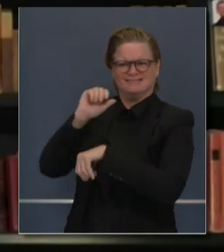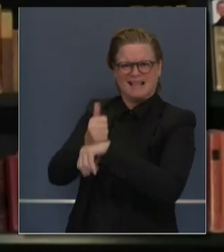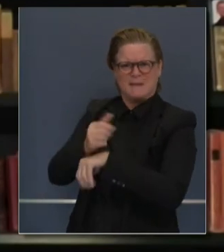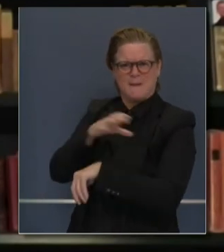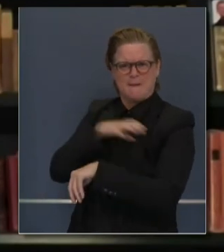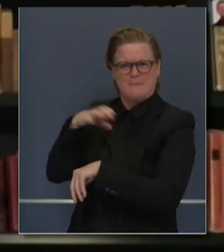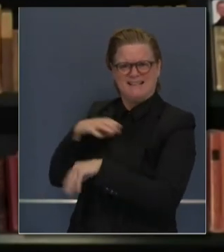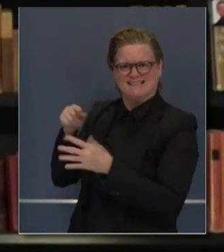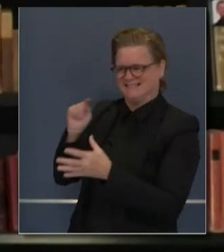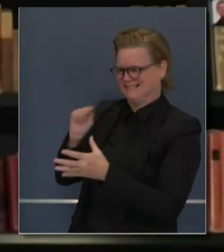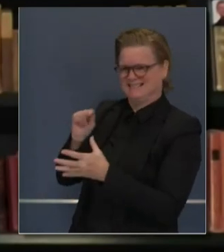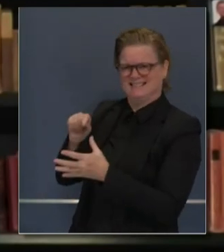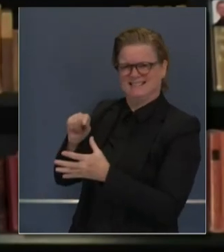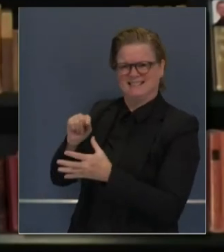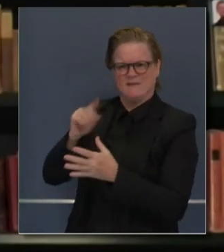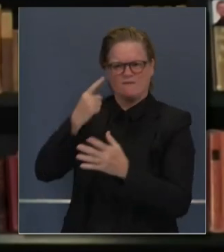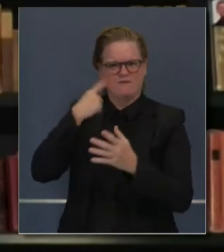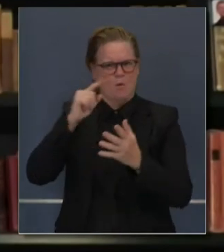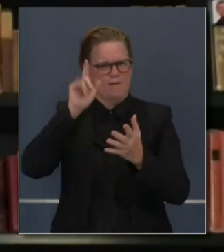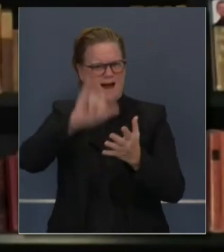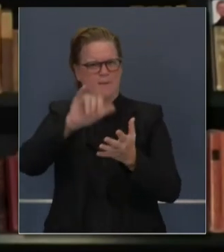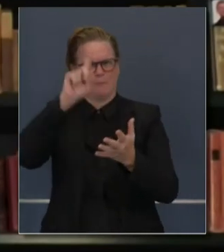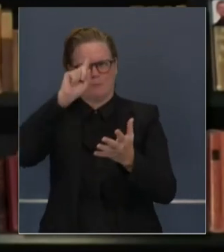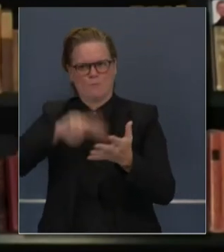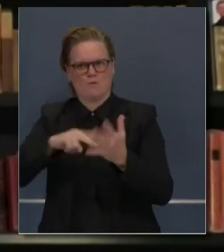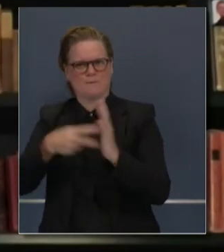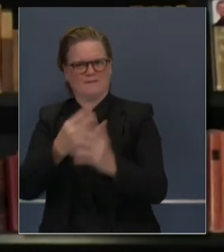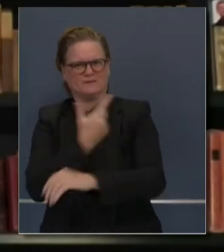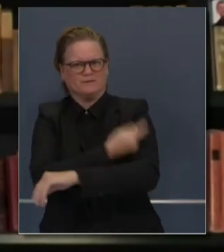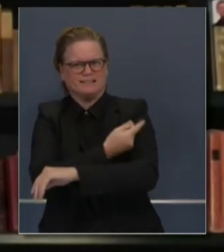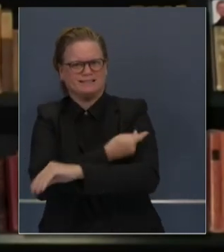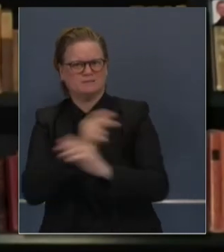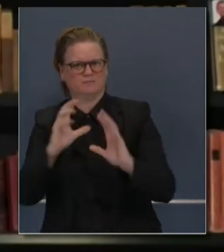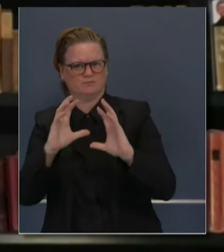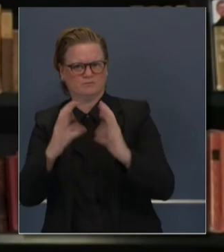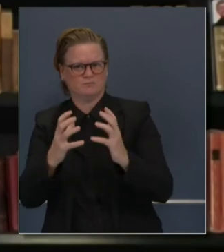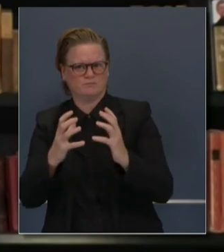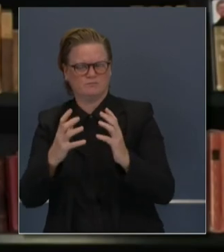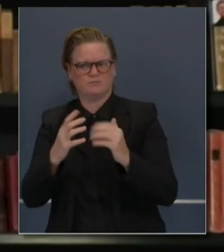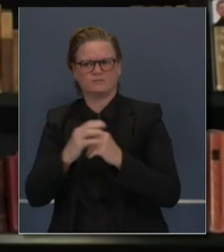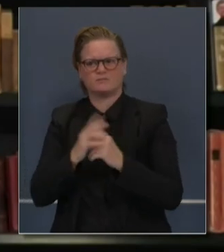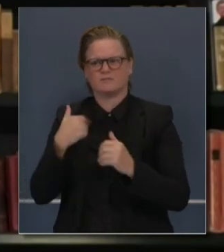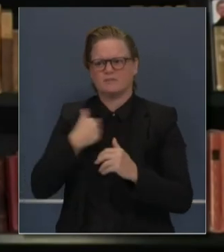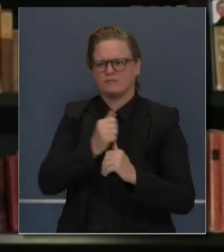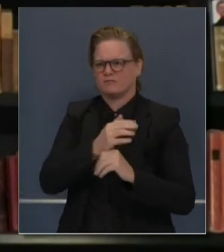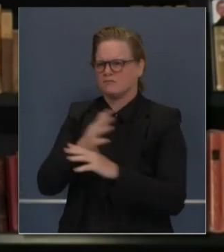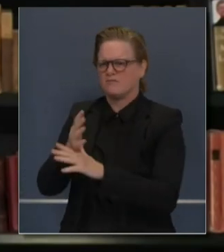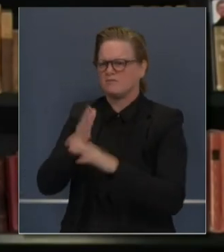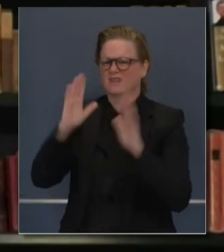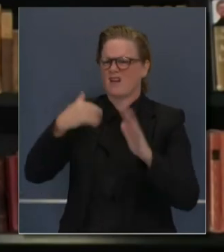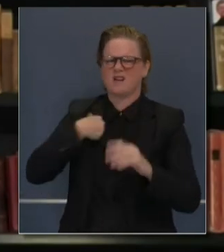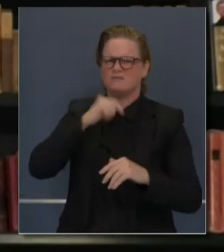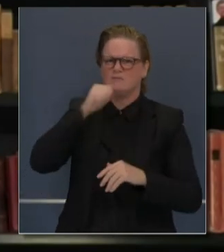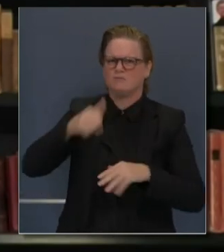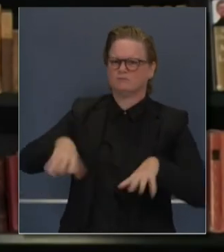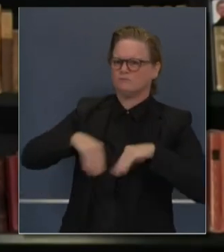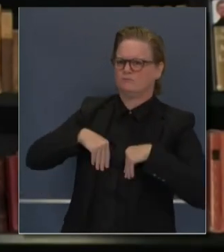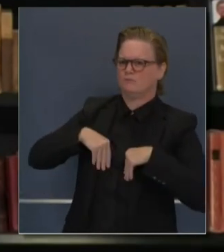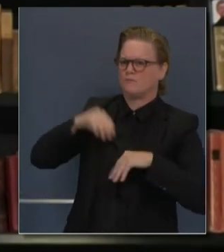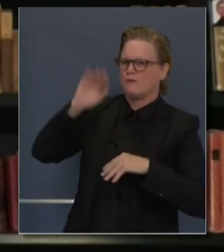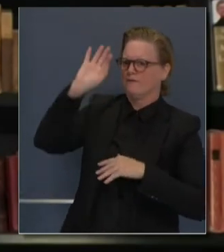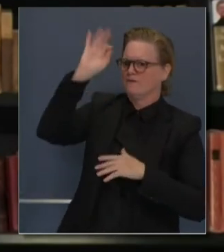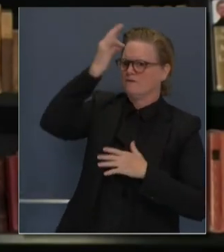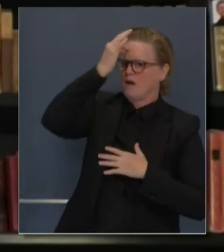organized. Its purpose is basically a stamp of approval, not taking anyone's word for it, but also not